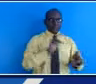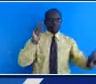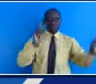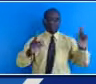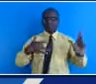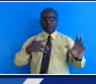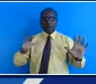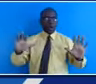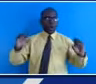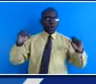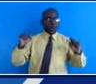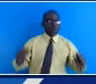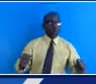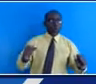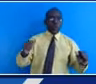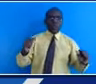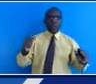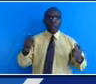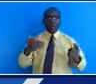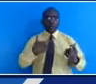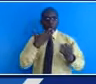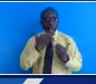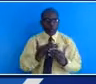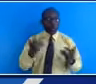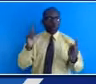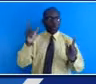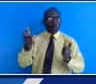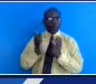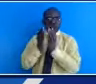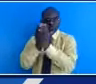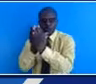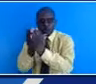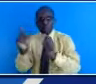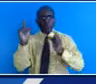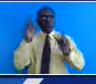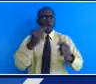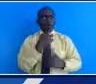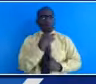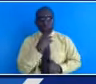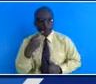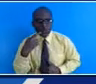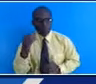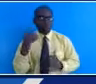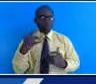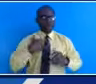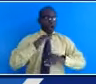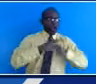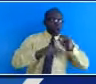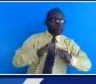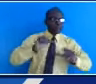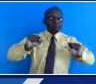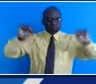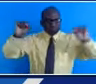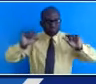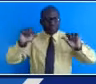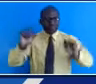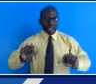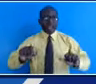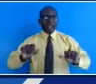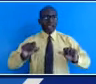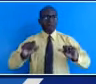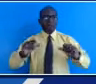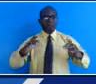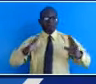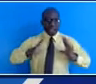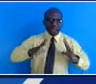know, as recently as the first week of March, and feel comfortable that they can do that without undue fear of the spread of the disease. That is why,